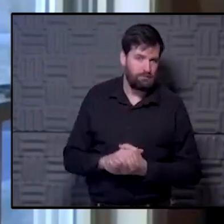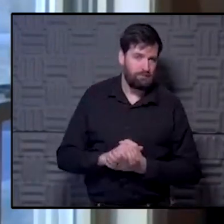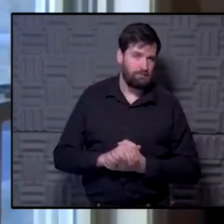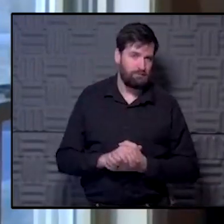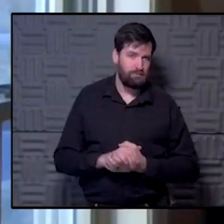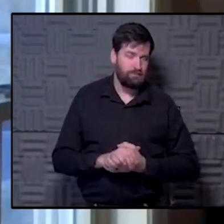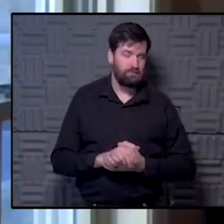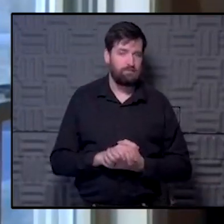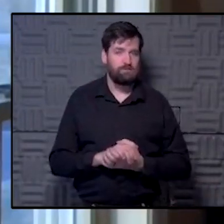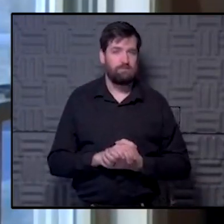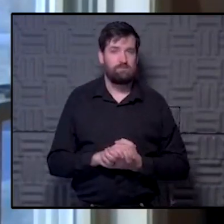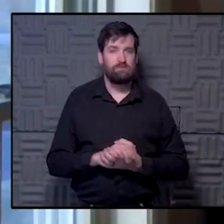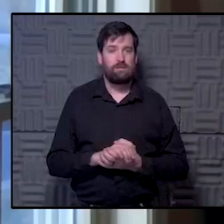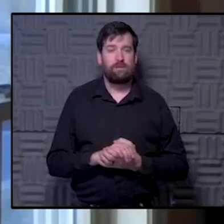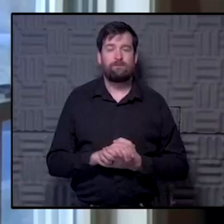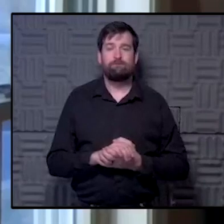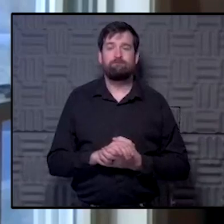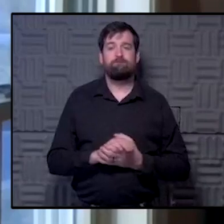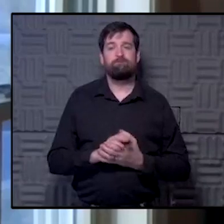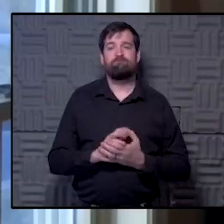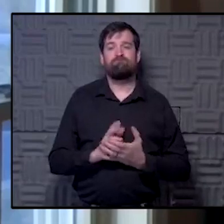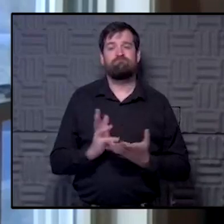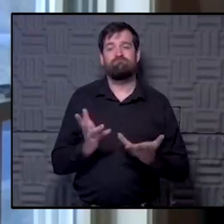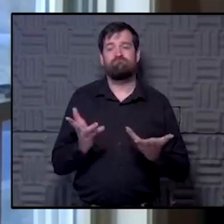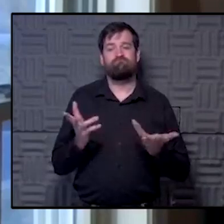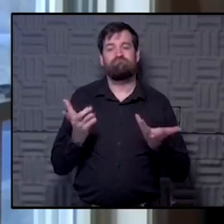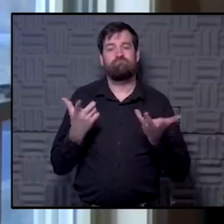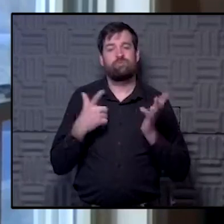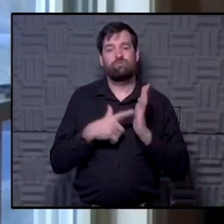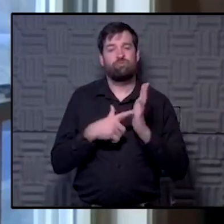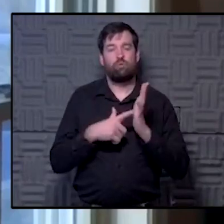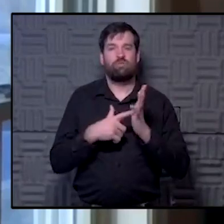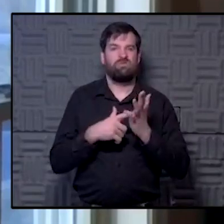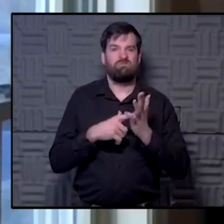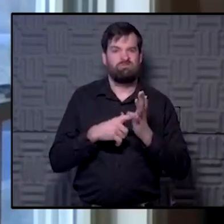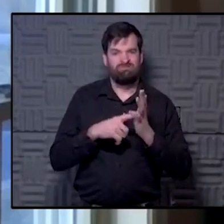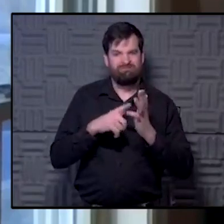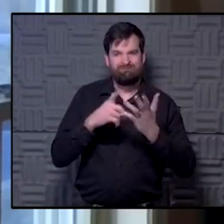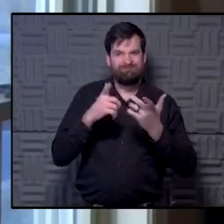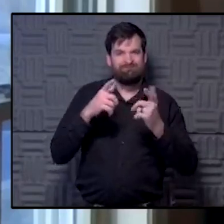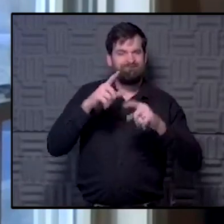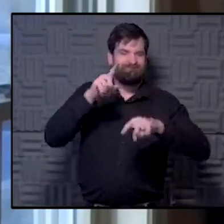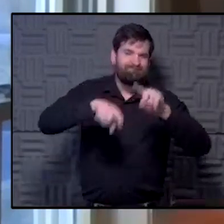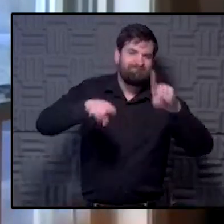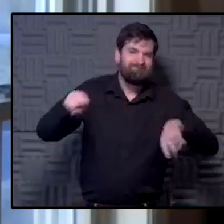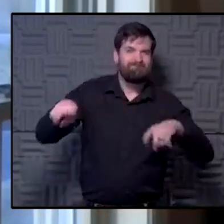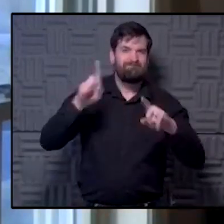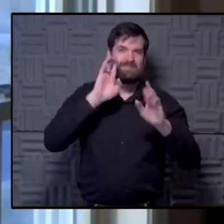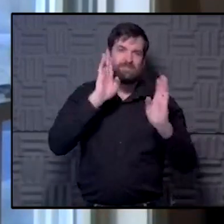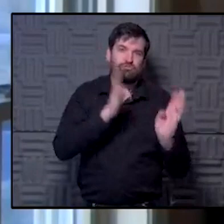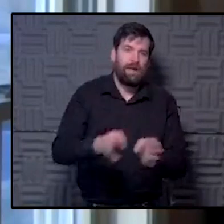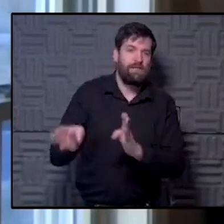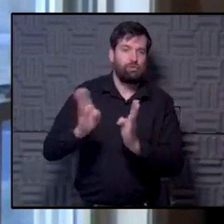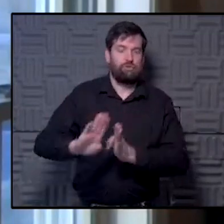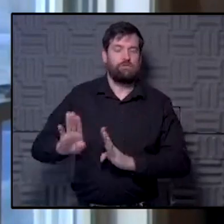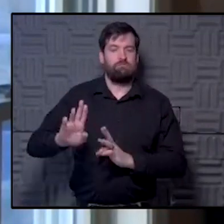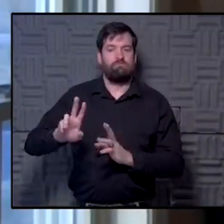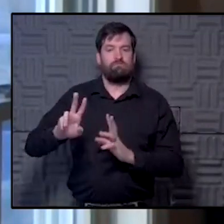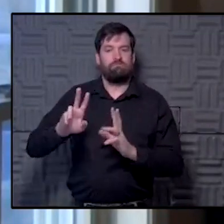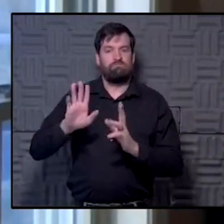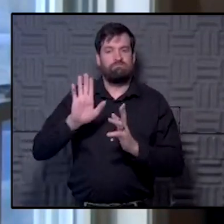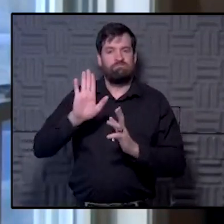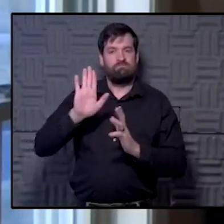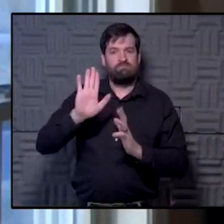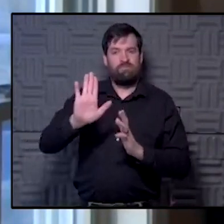it reflects any number of different strategies and principles that have been applied by